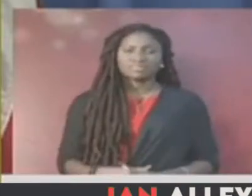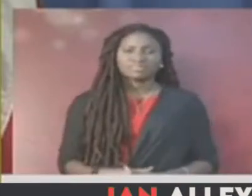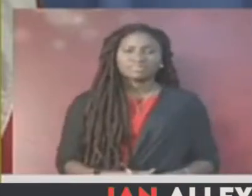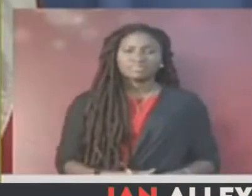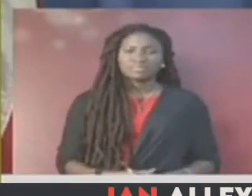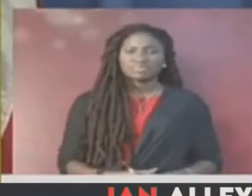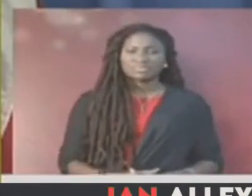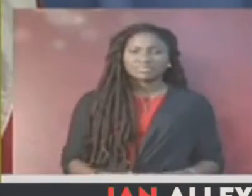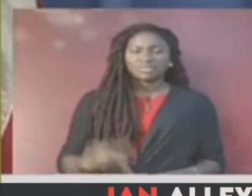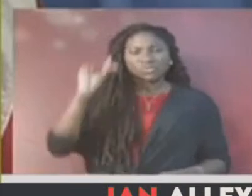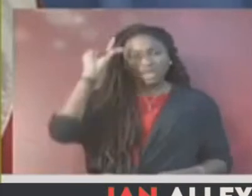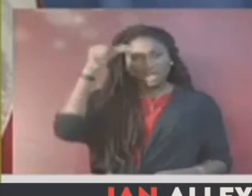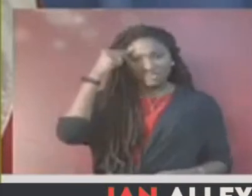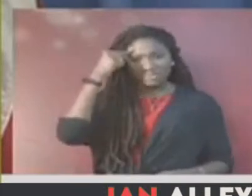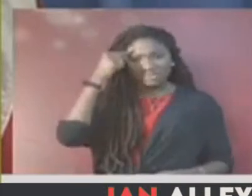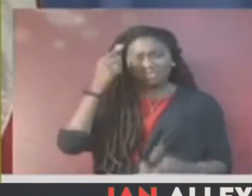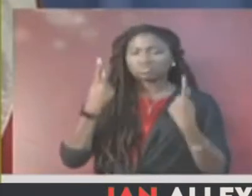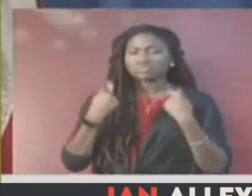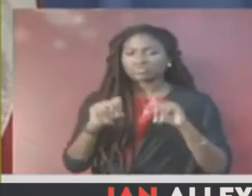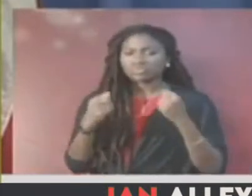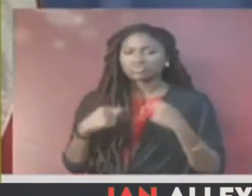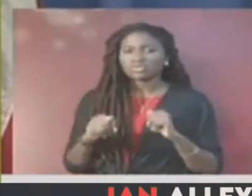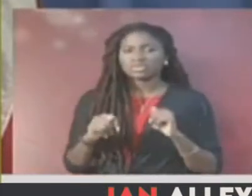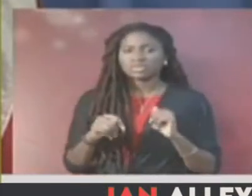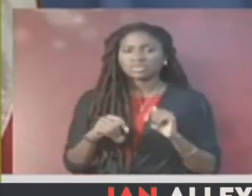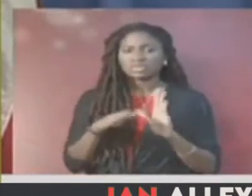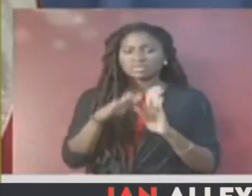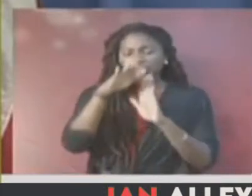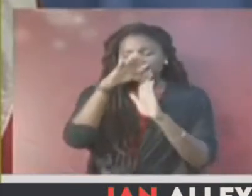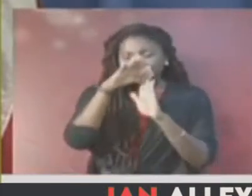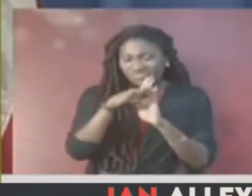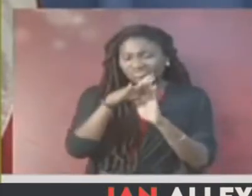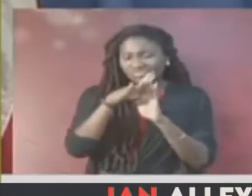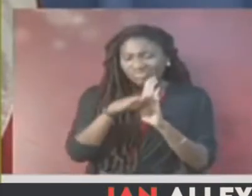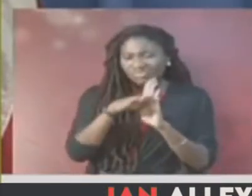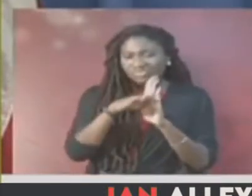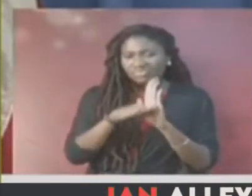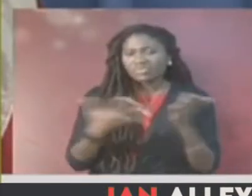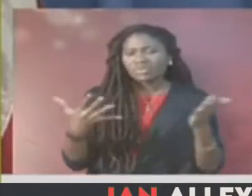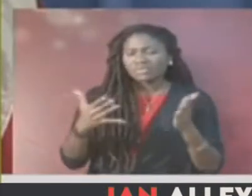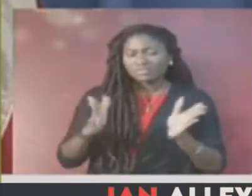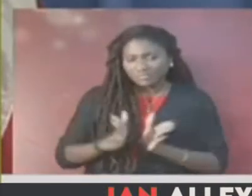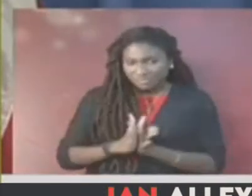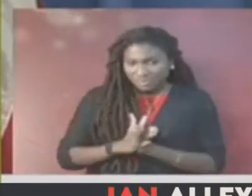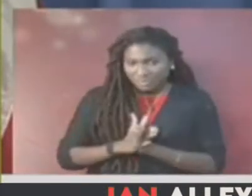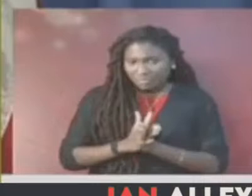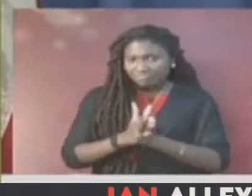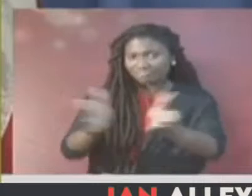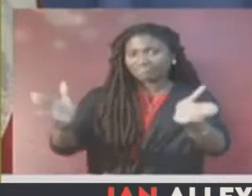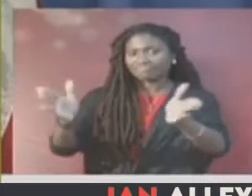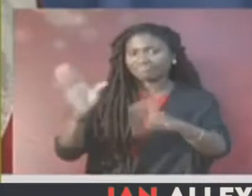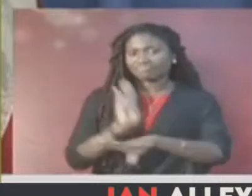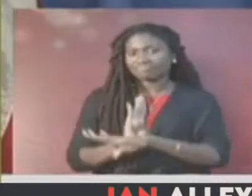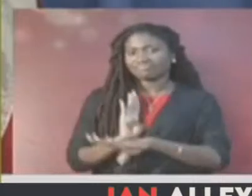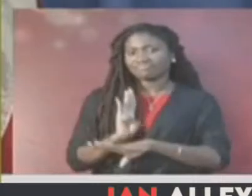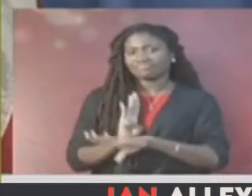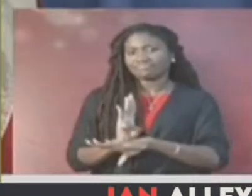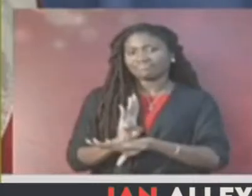done to reduce the number of people out there is to pull in from the government's